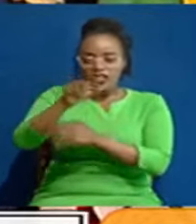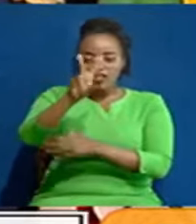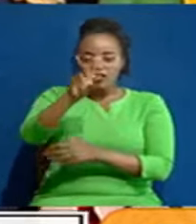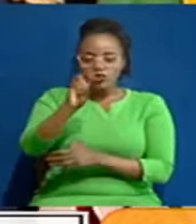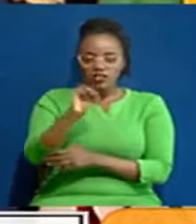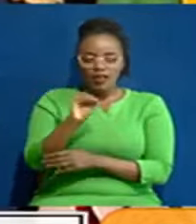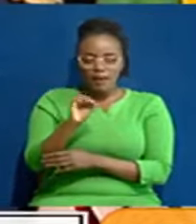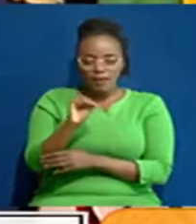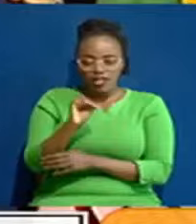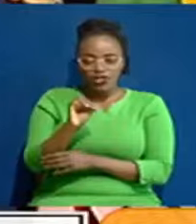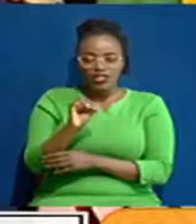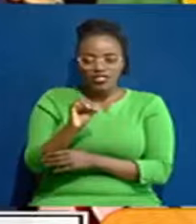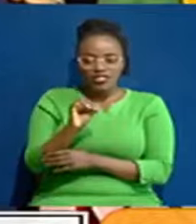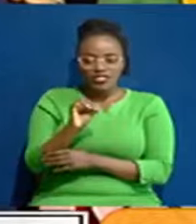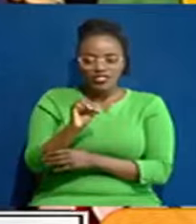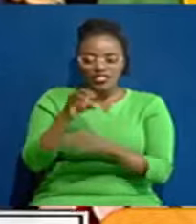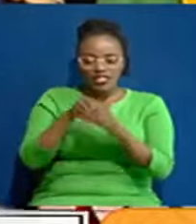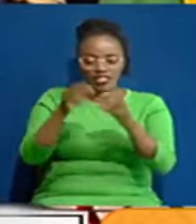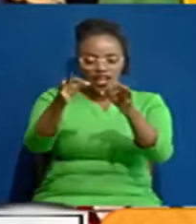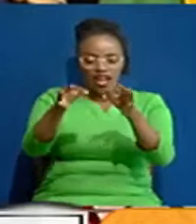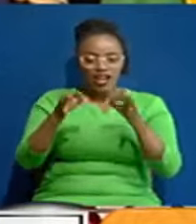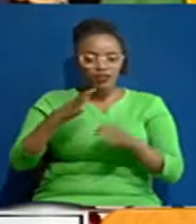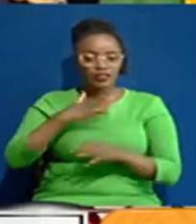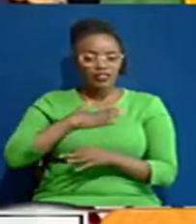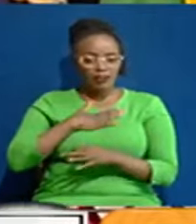million shillings in my account.